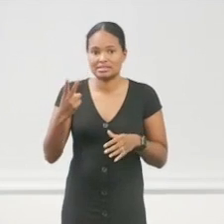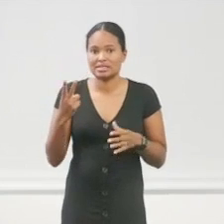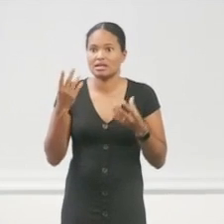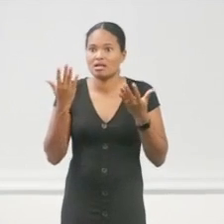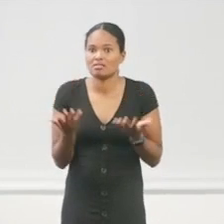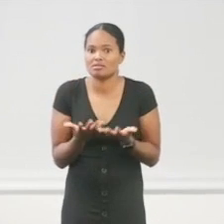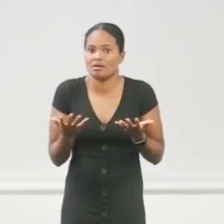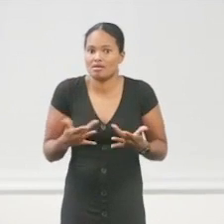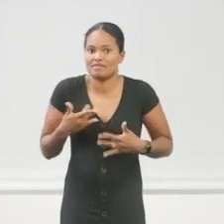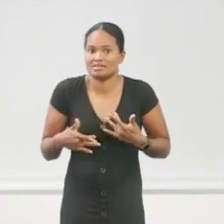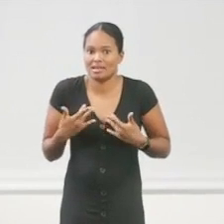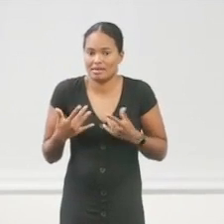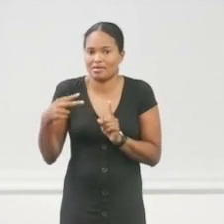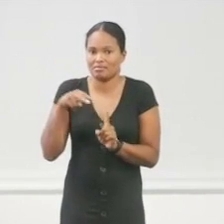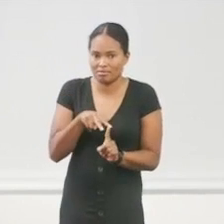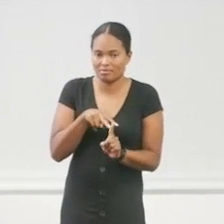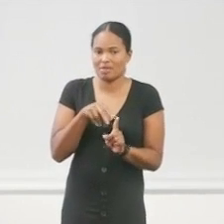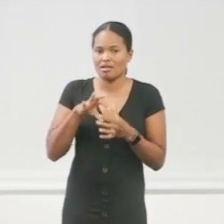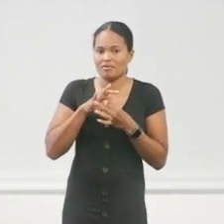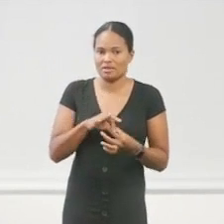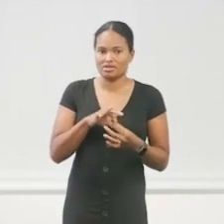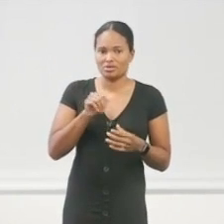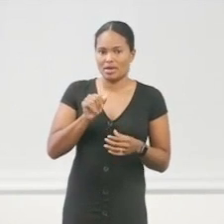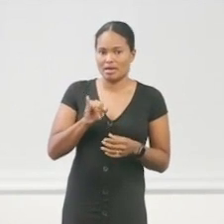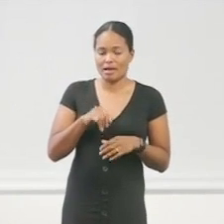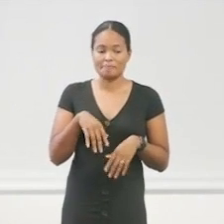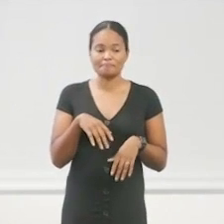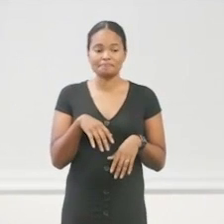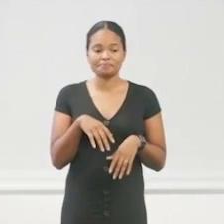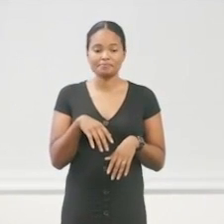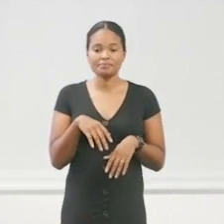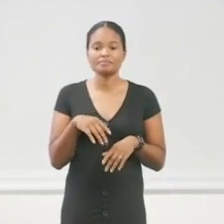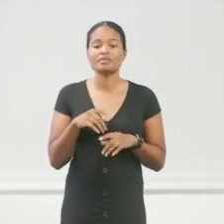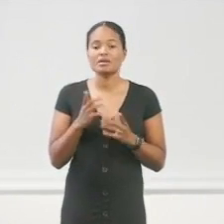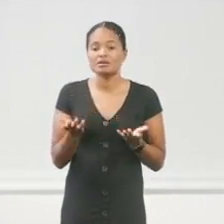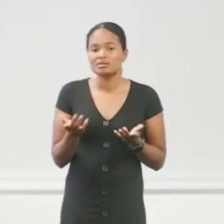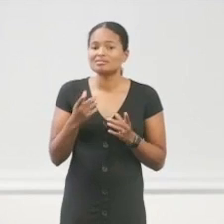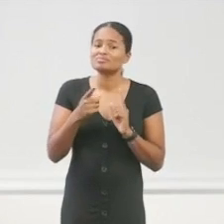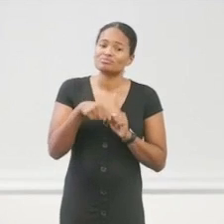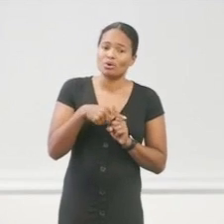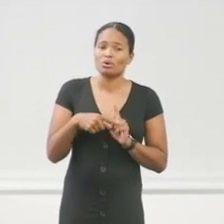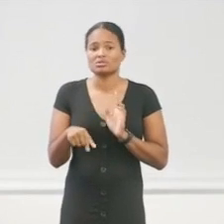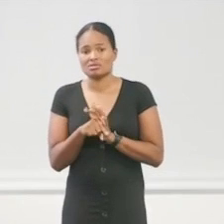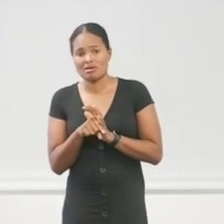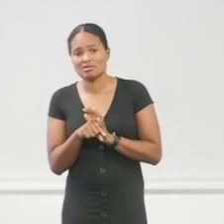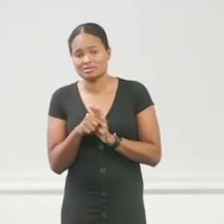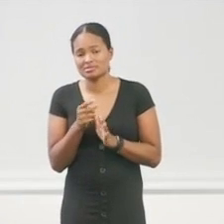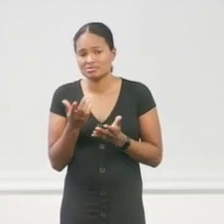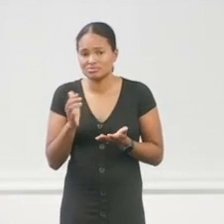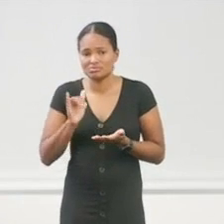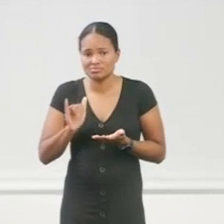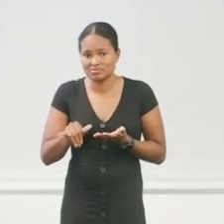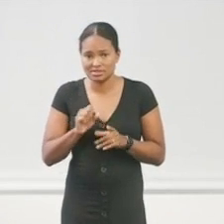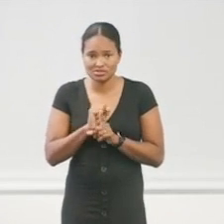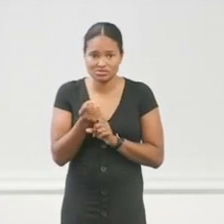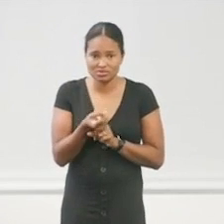excitement too around it. But as we mentioned, there's pros and cons to it. And I think, with any new thing, we have